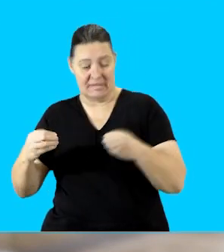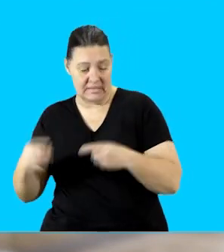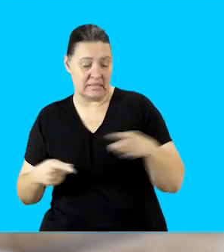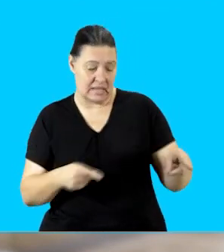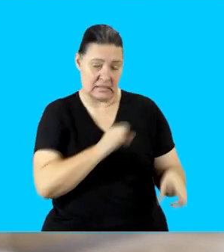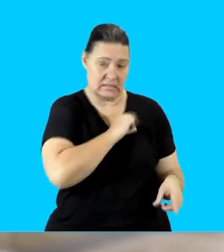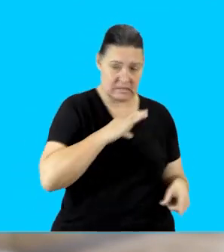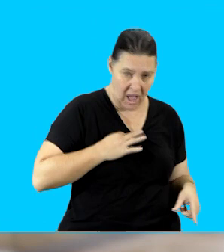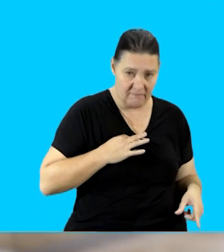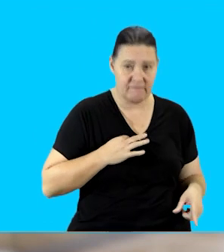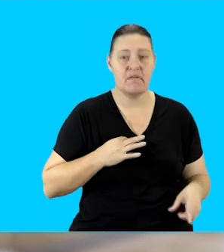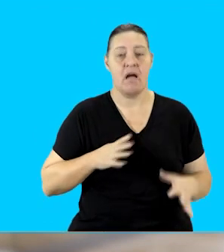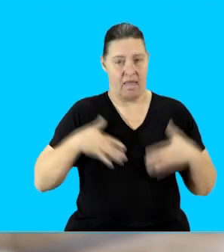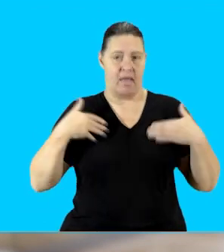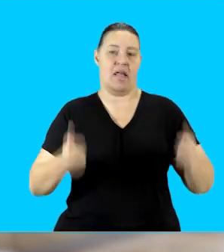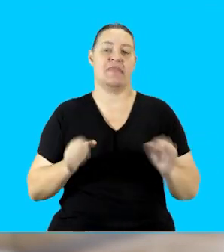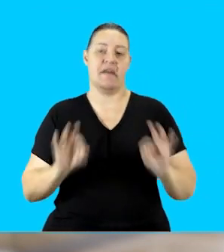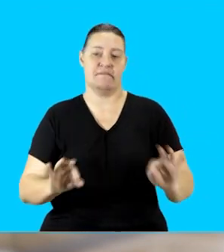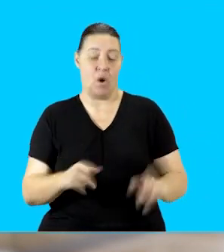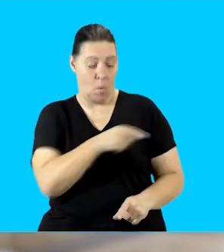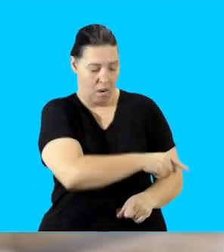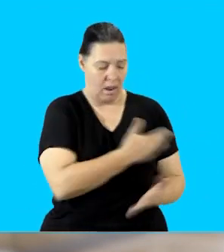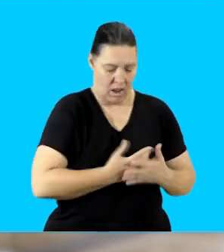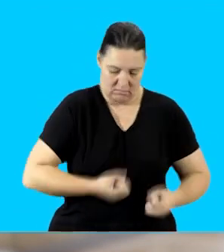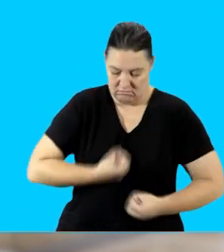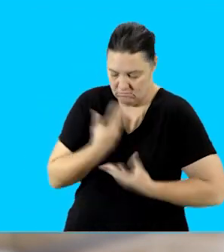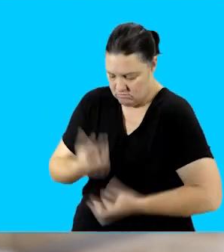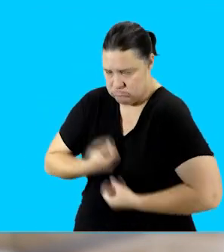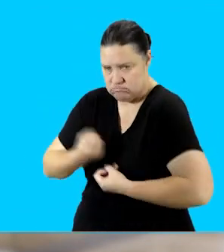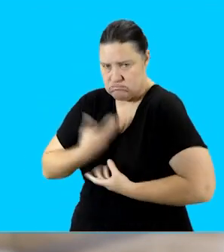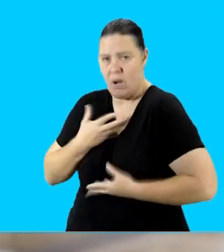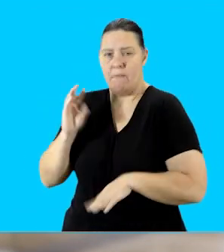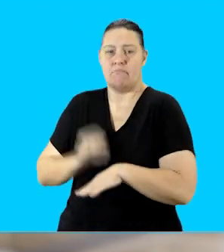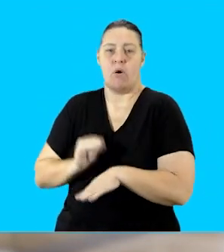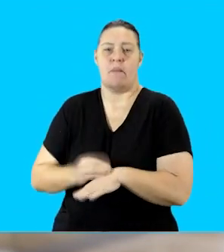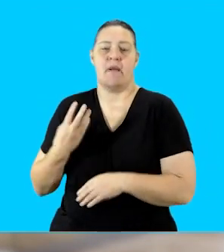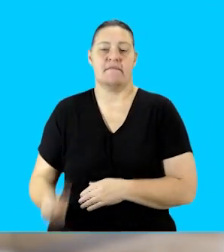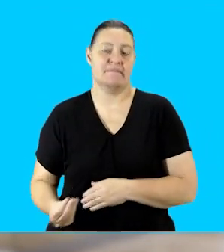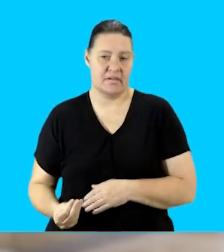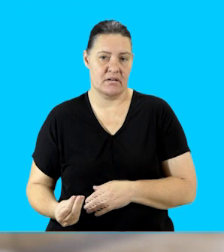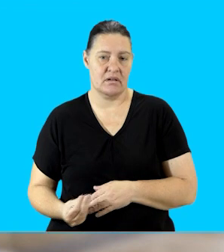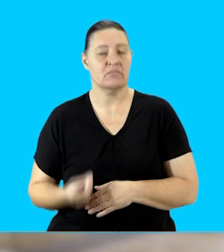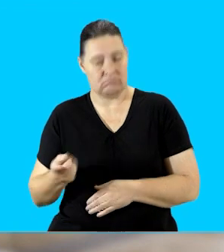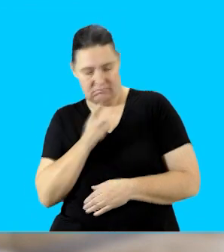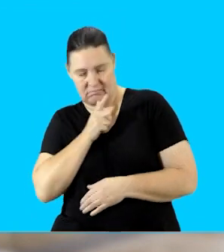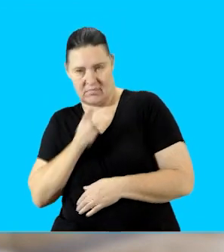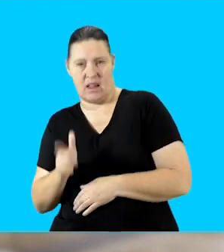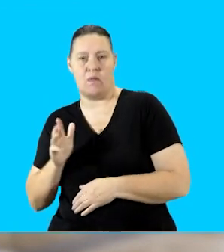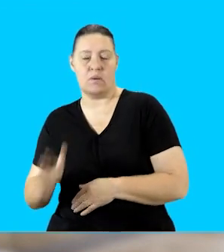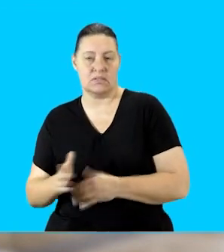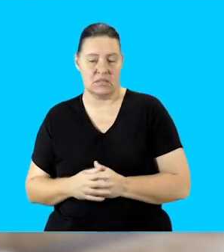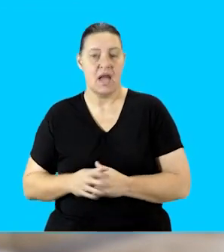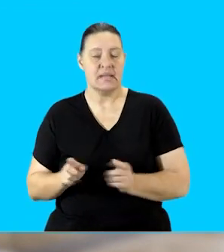the employer is able to make sure that they involve employees in decision making, which they make sure that they